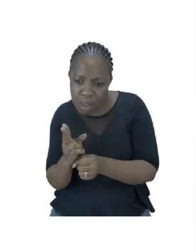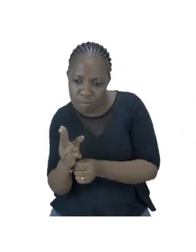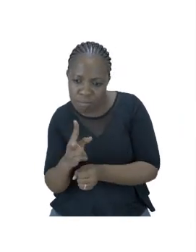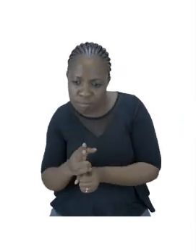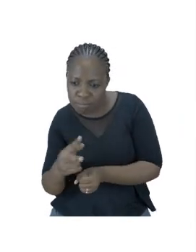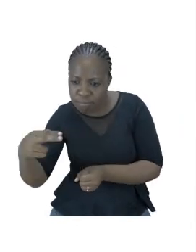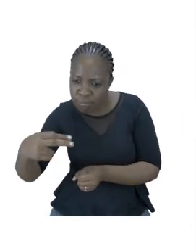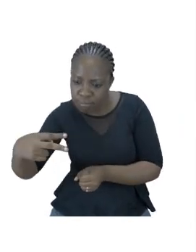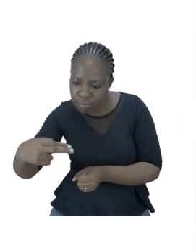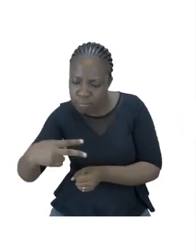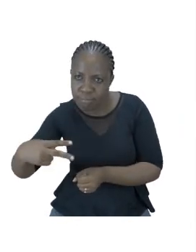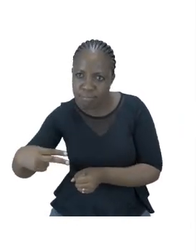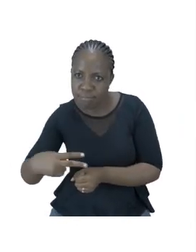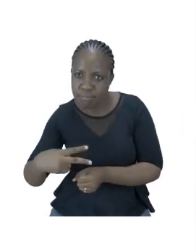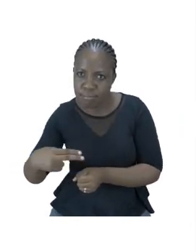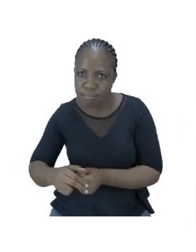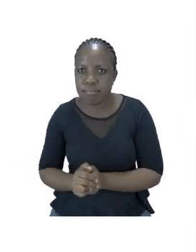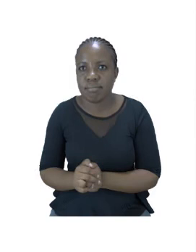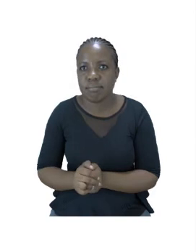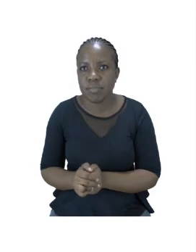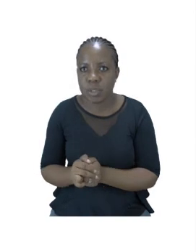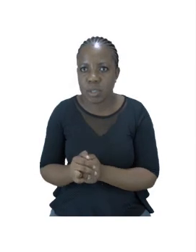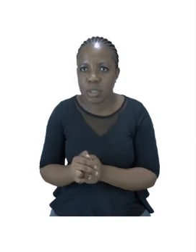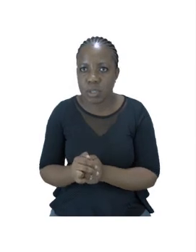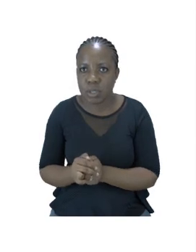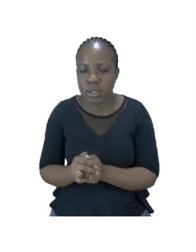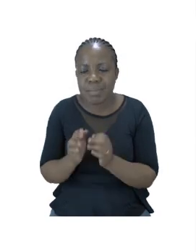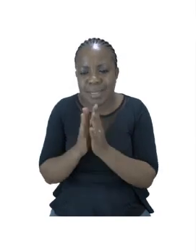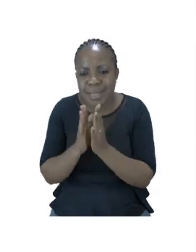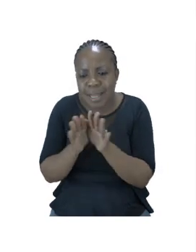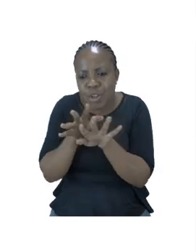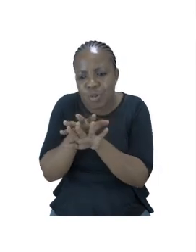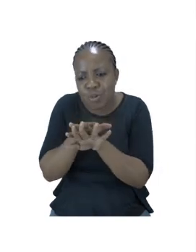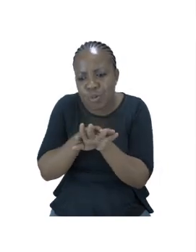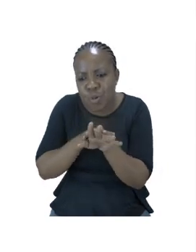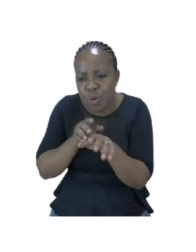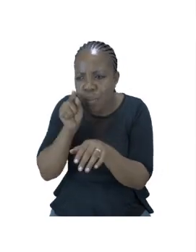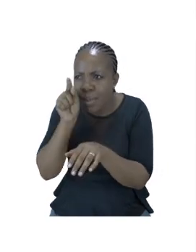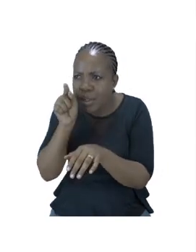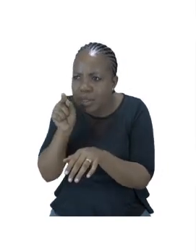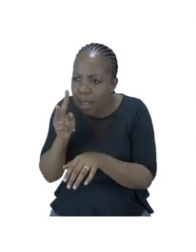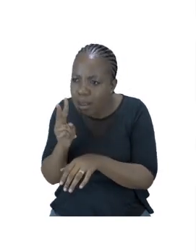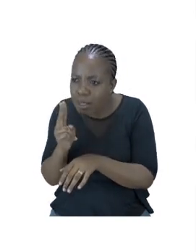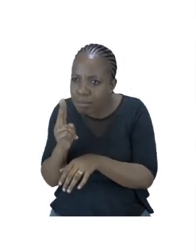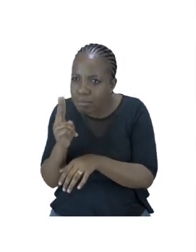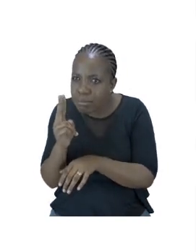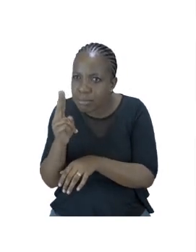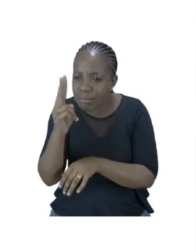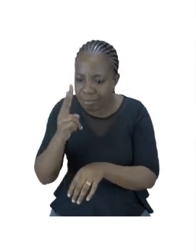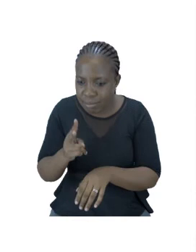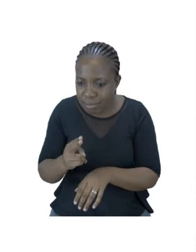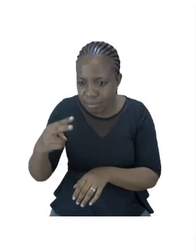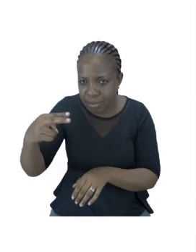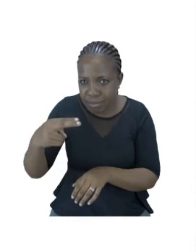when you're using a pair of scissors please don't rush and take your time. If you're not sure that you are going